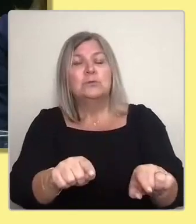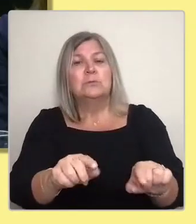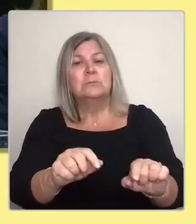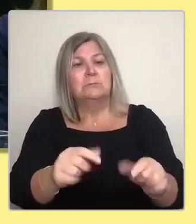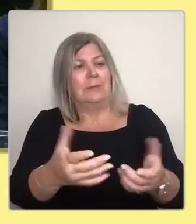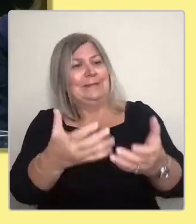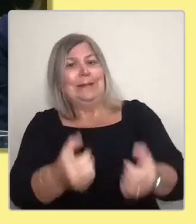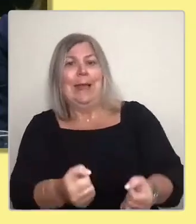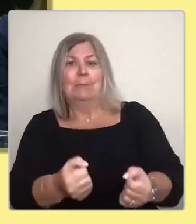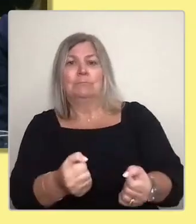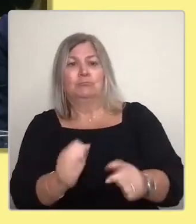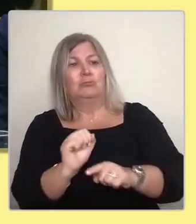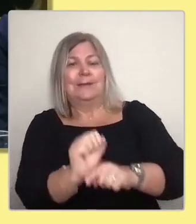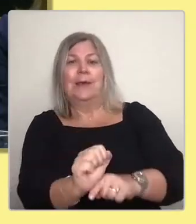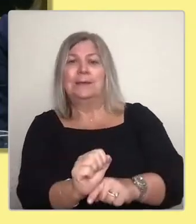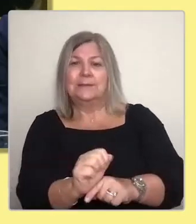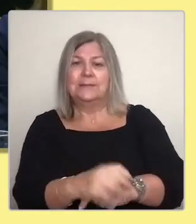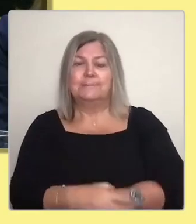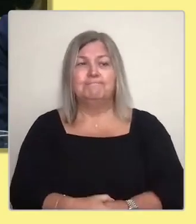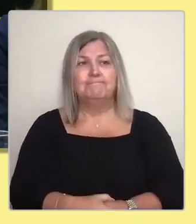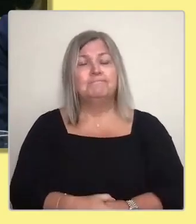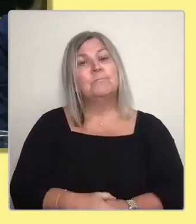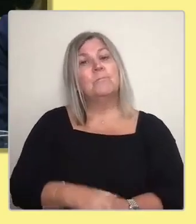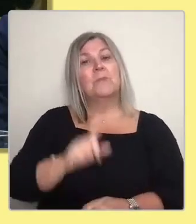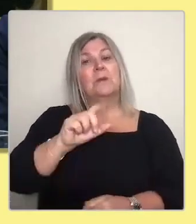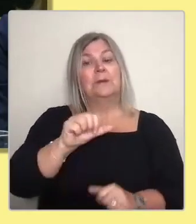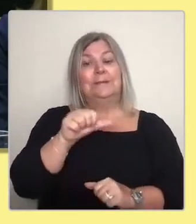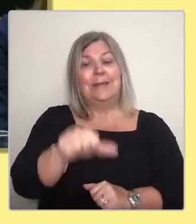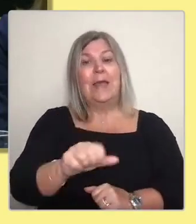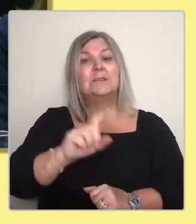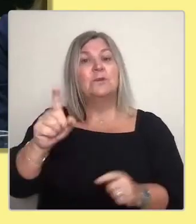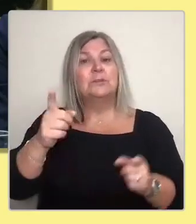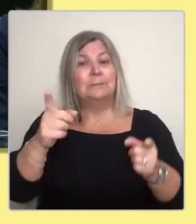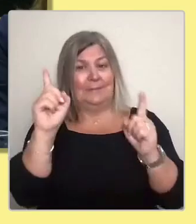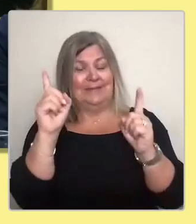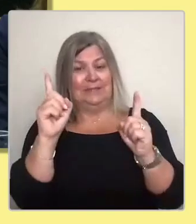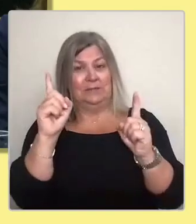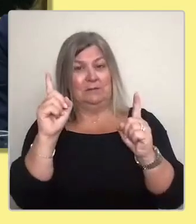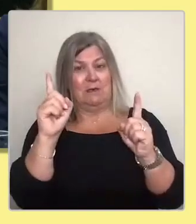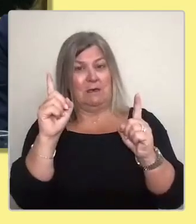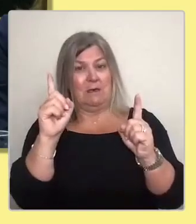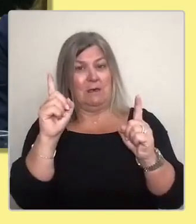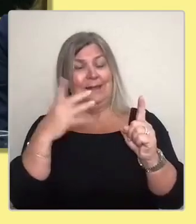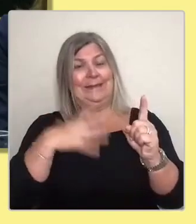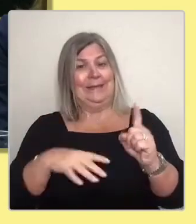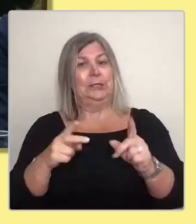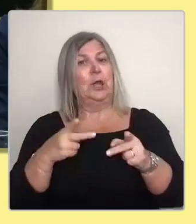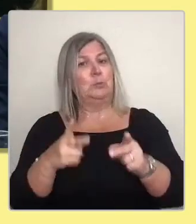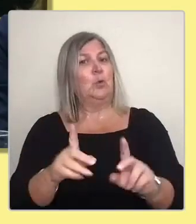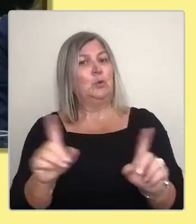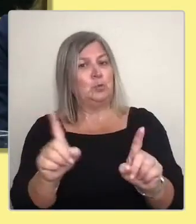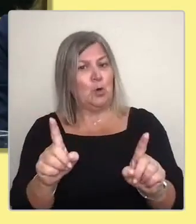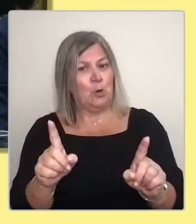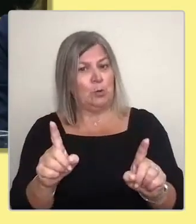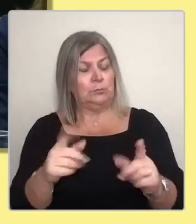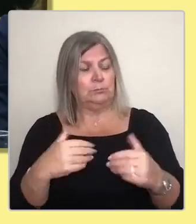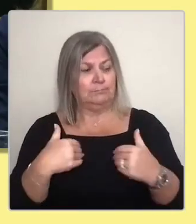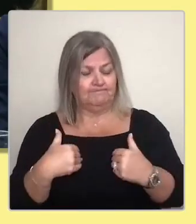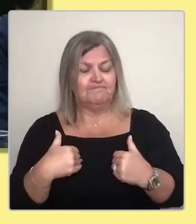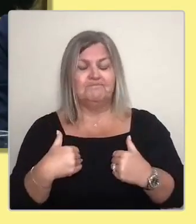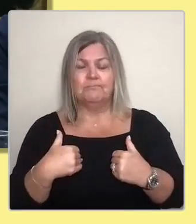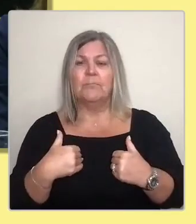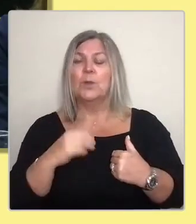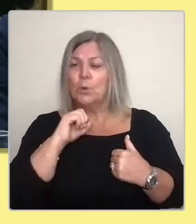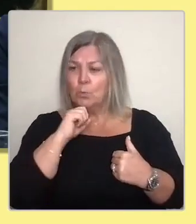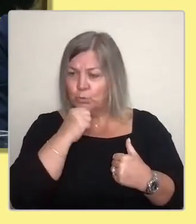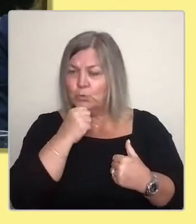the approach that the next First Minister needs to take, and it's the approach that I would take, is to first of all defend every legal